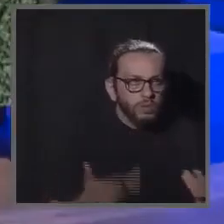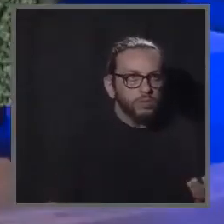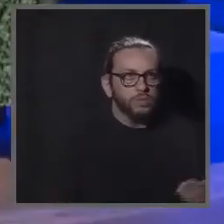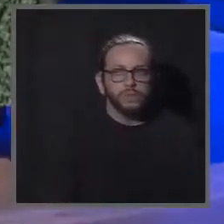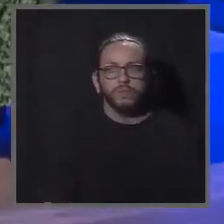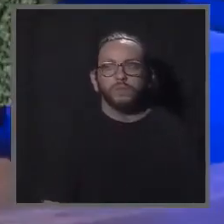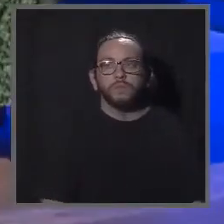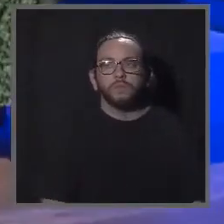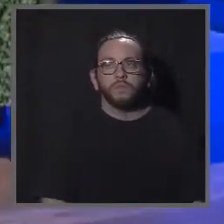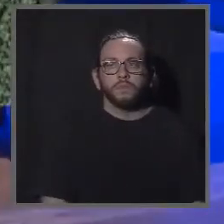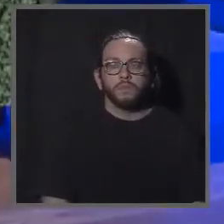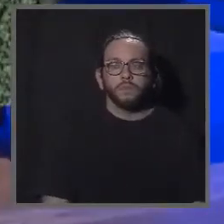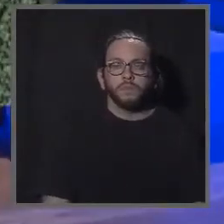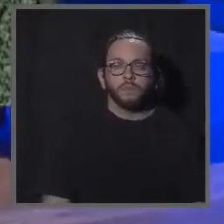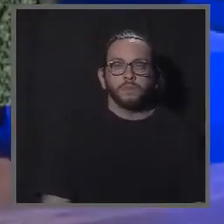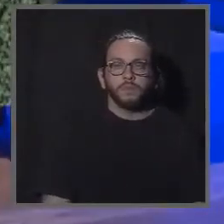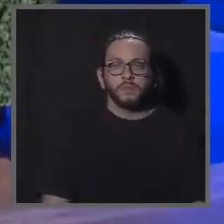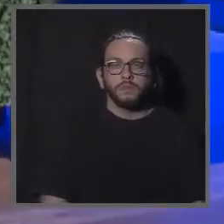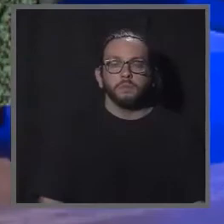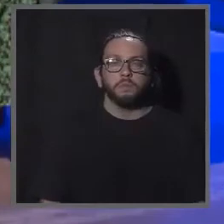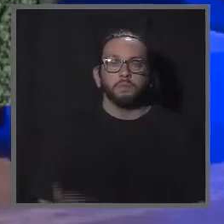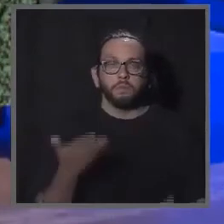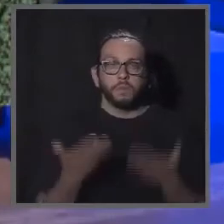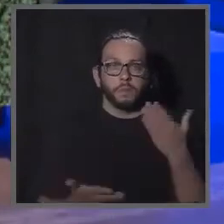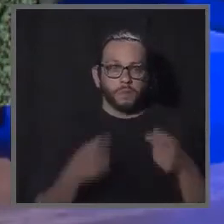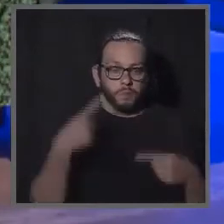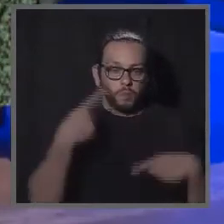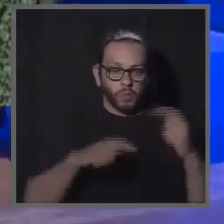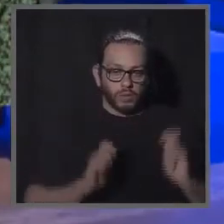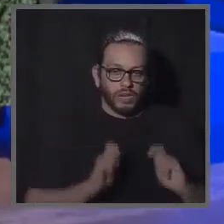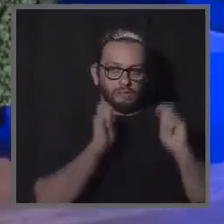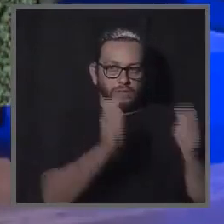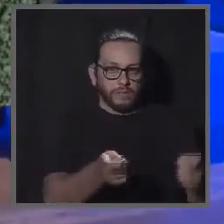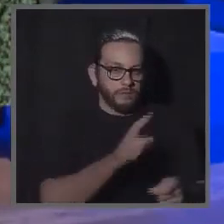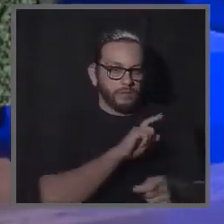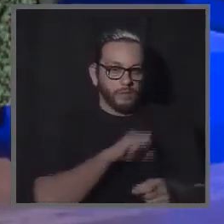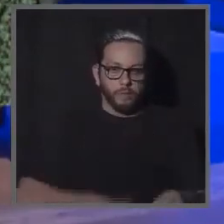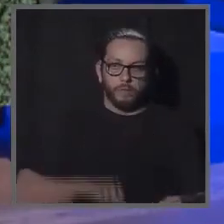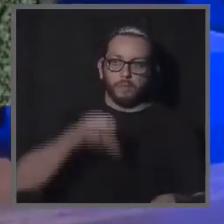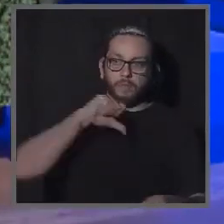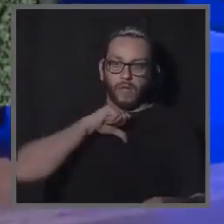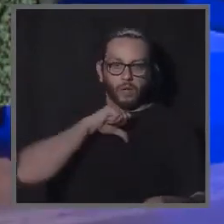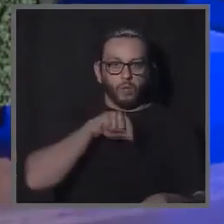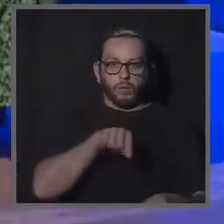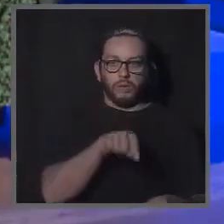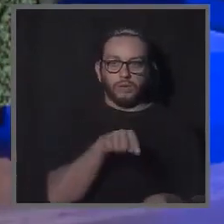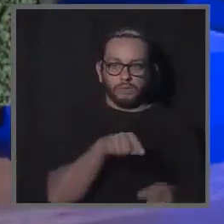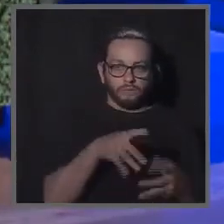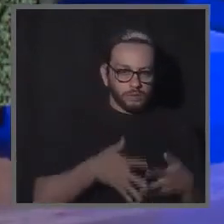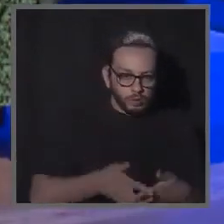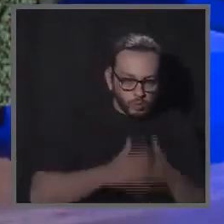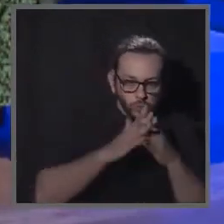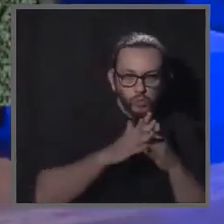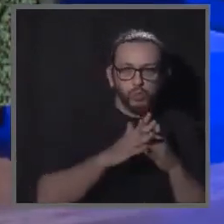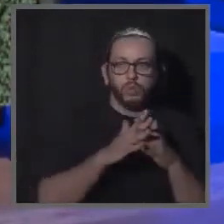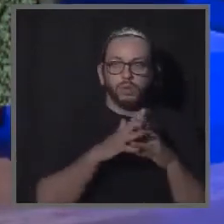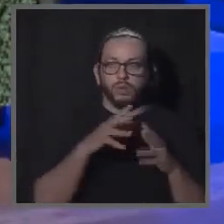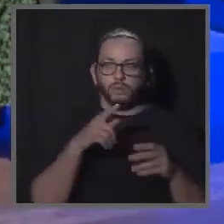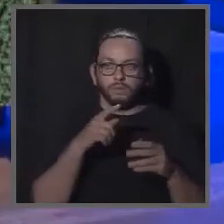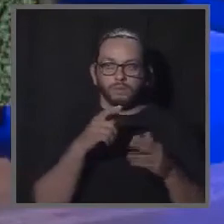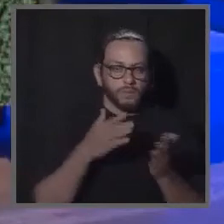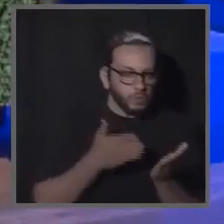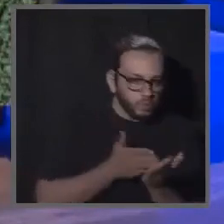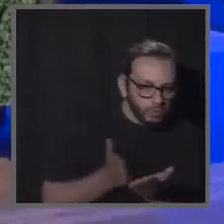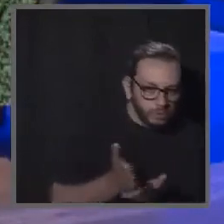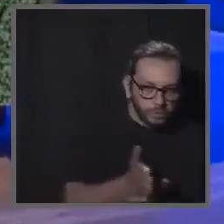probably policies that will incentivize the structuring and sustainability of these practices, of